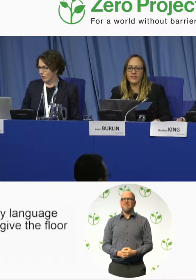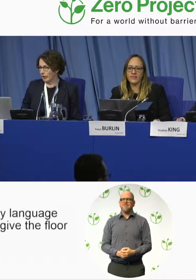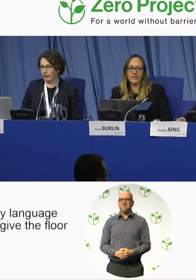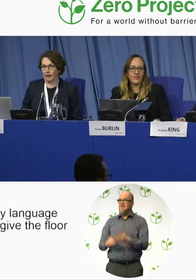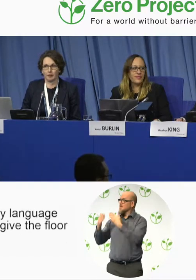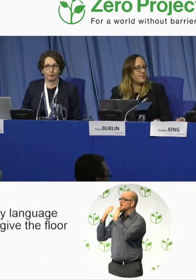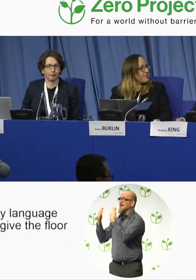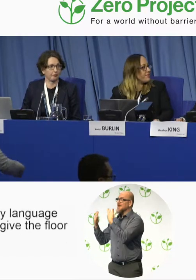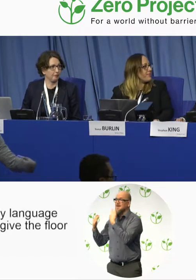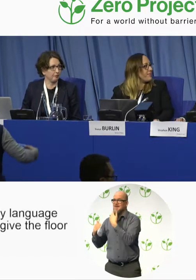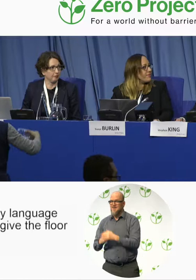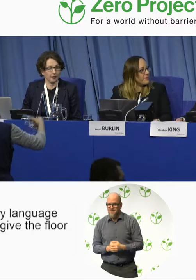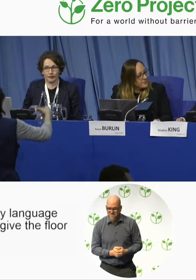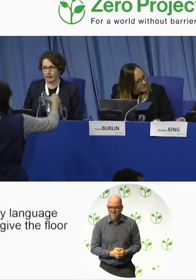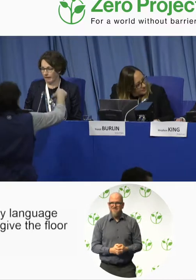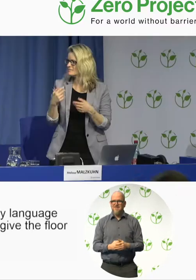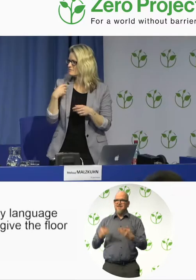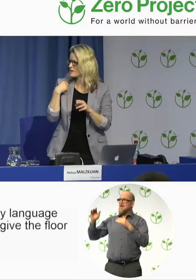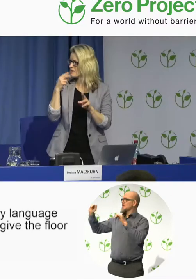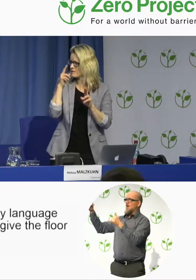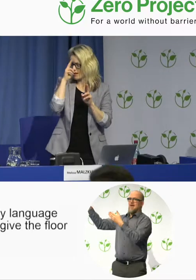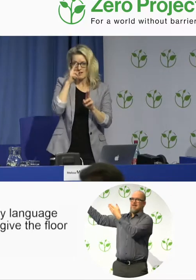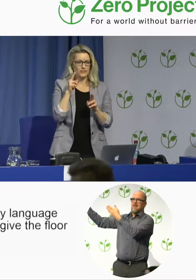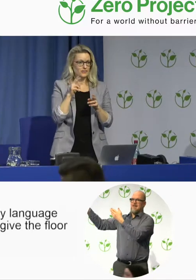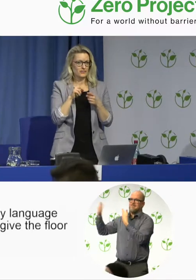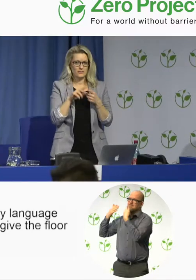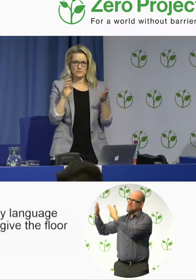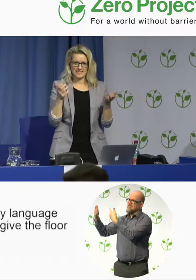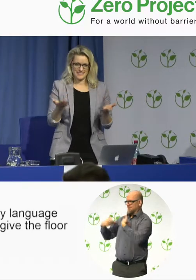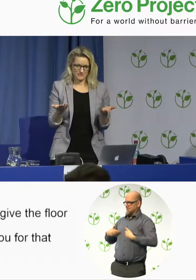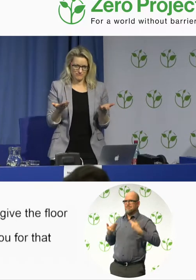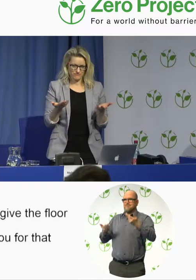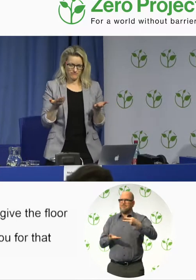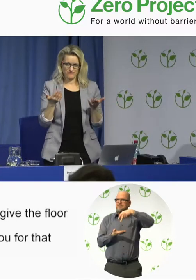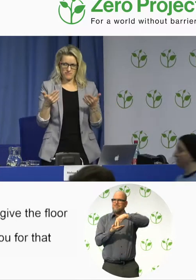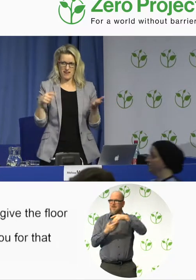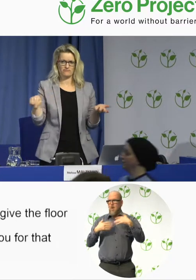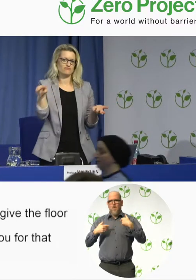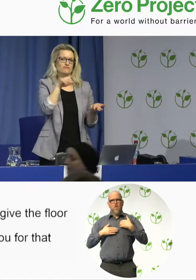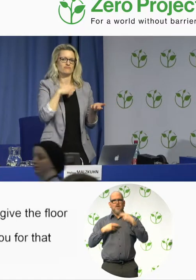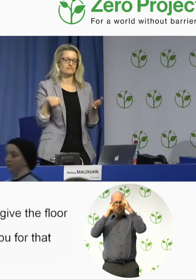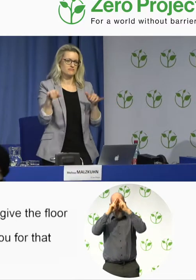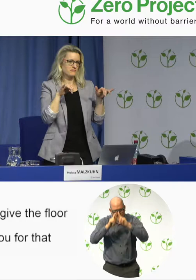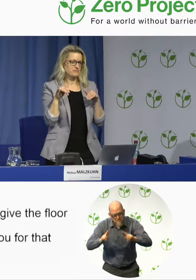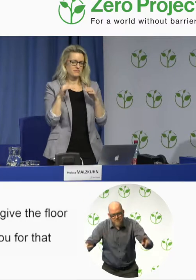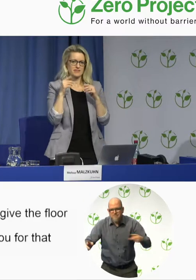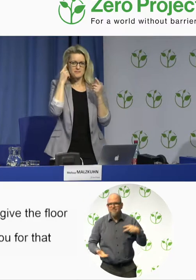Thank you, Joanna. Thank you for that wonderful introduction. I am honored to be here